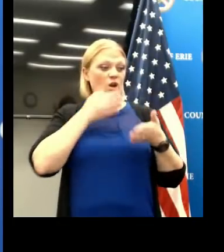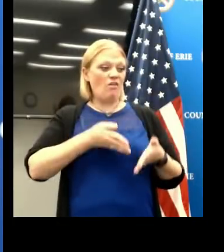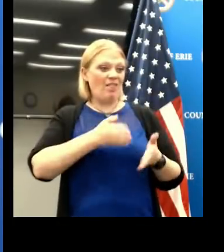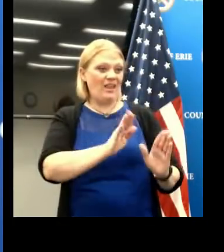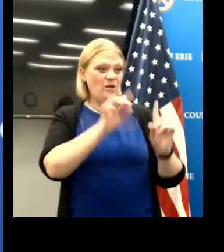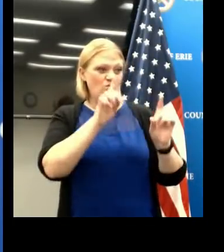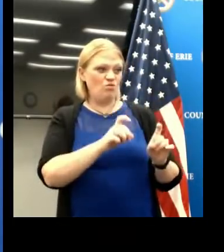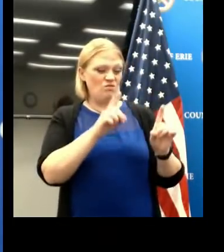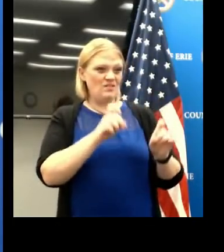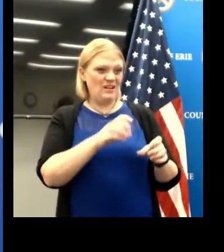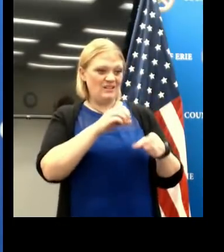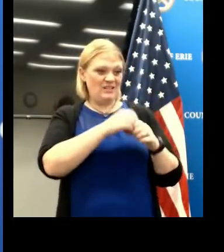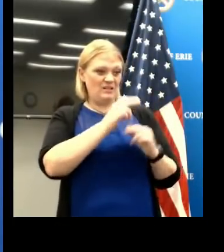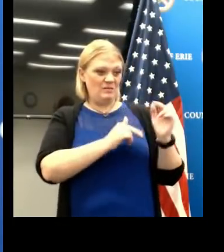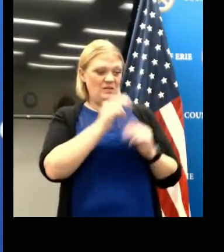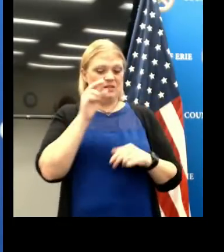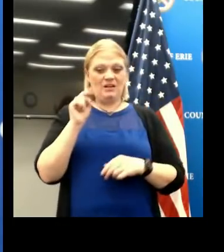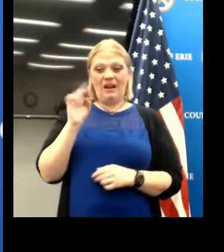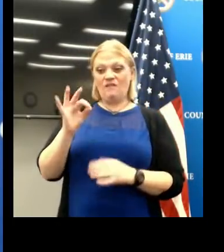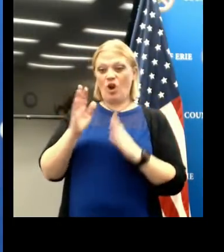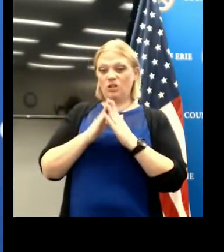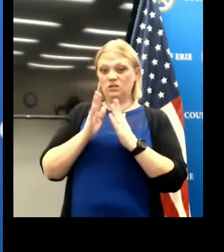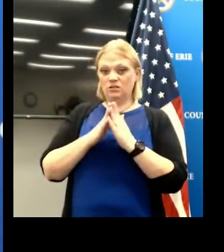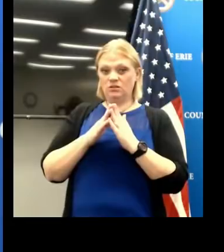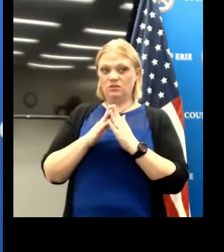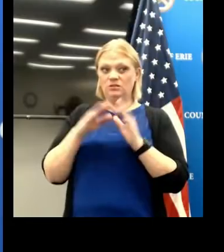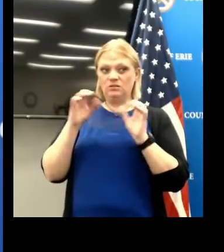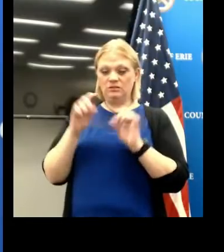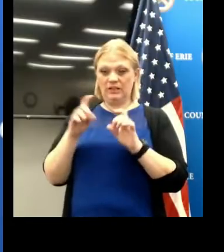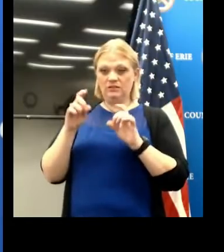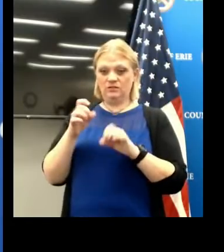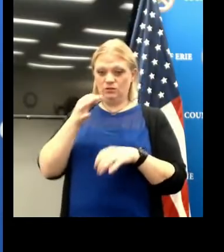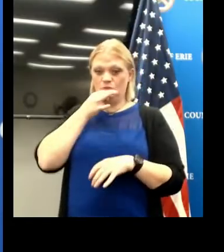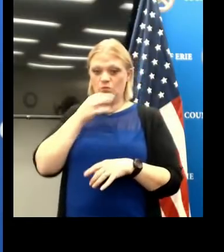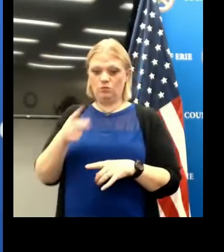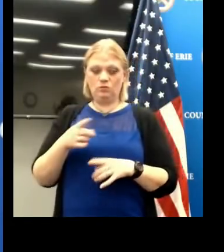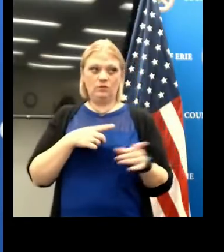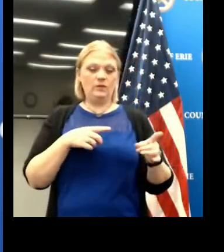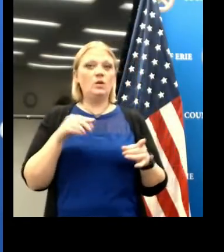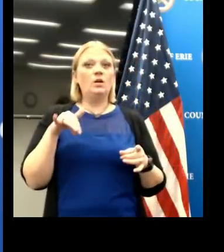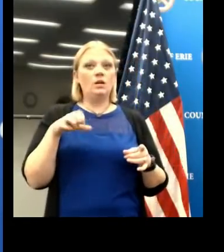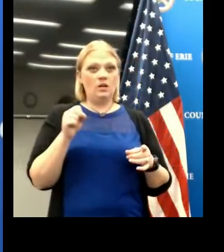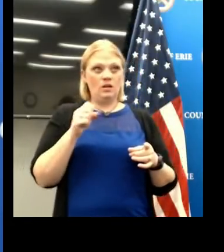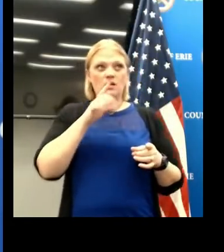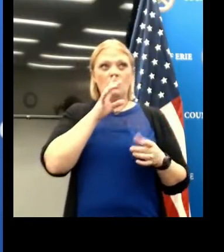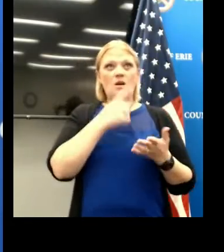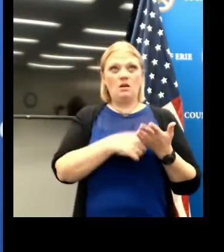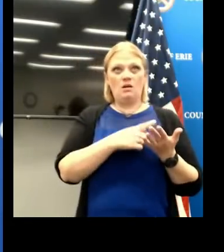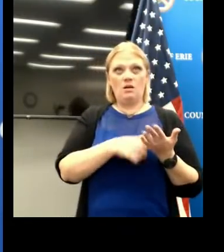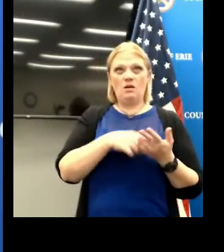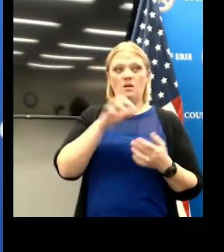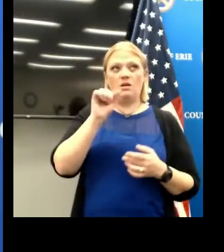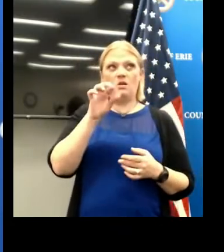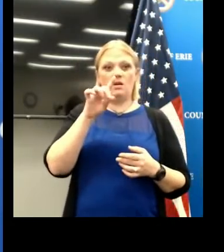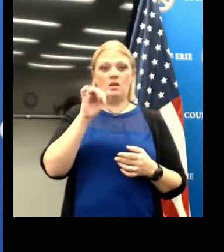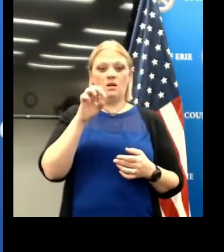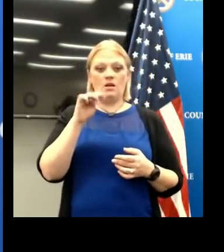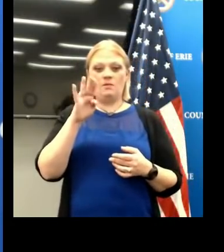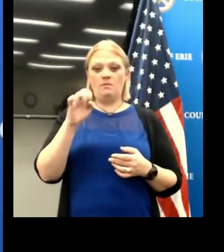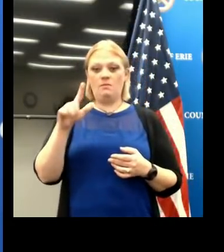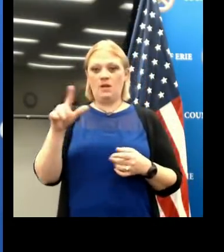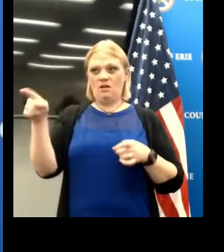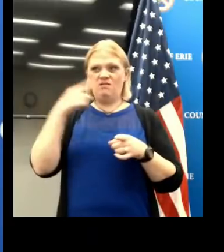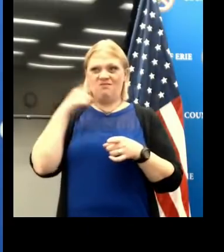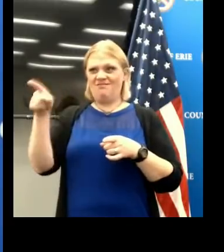testing on site. I know Niagara Falls City Schools are going to be able to do that soon. Yeah, yes. I talked to Adam Bello, the Monroe County executive, today, and he said they are